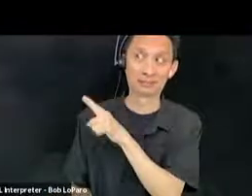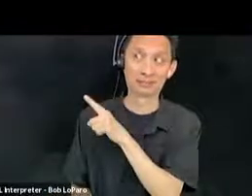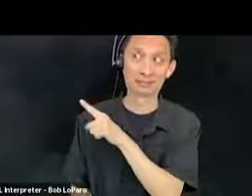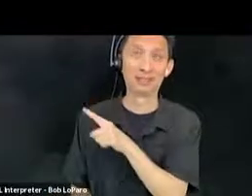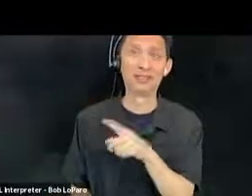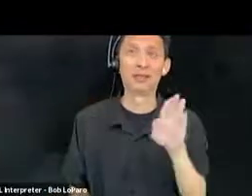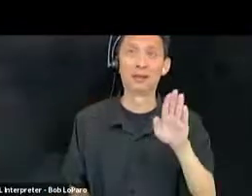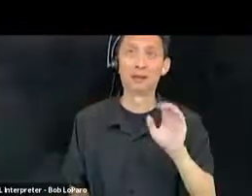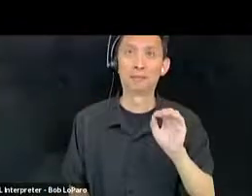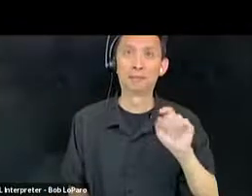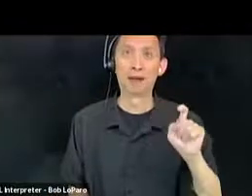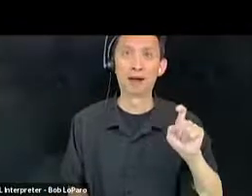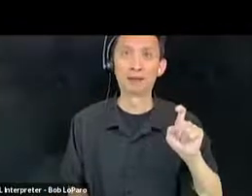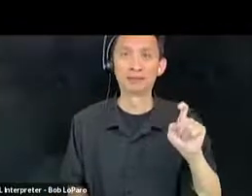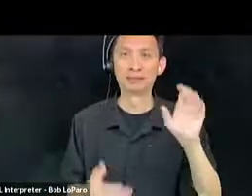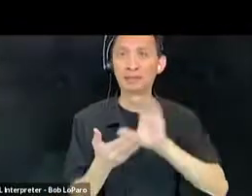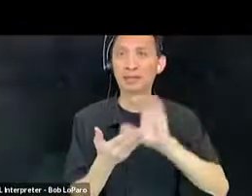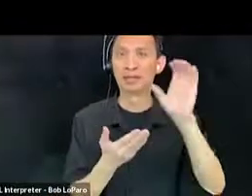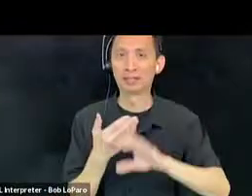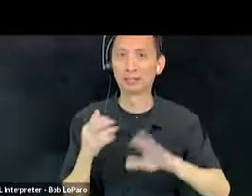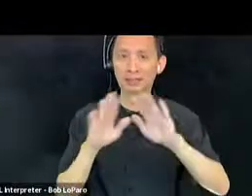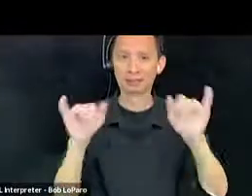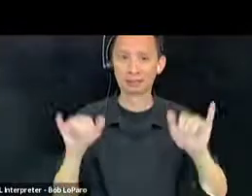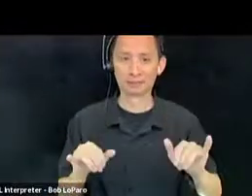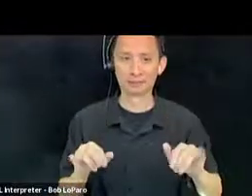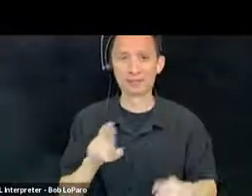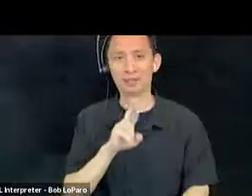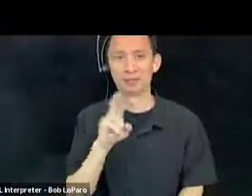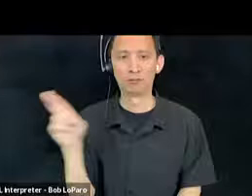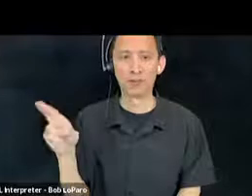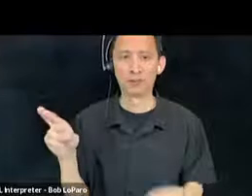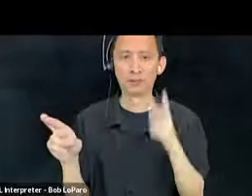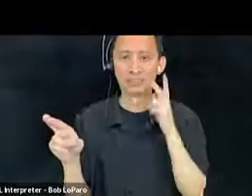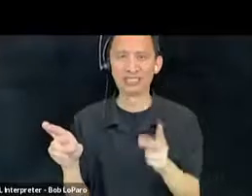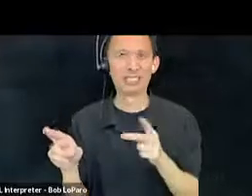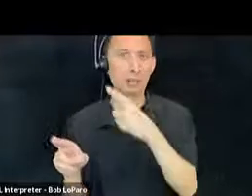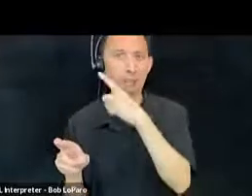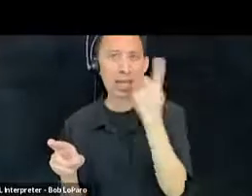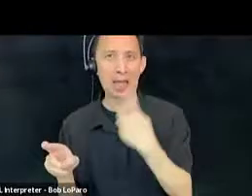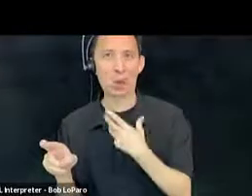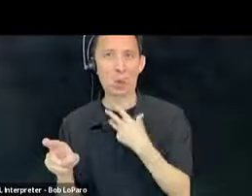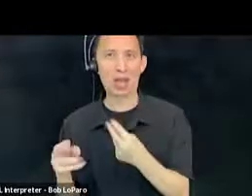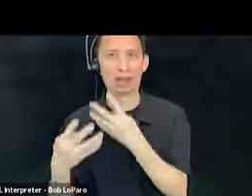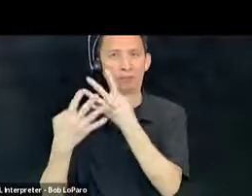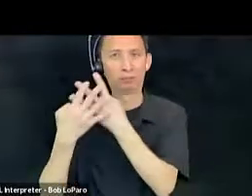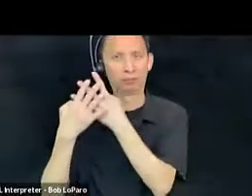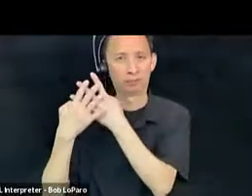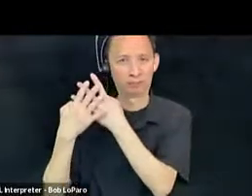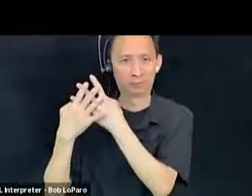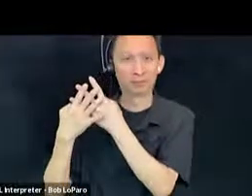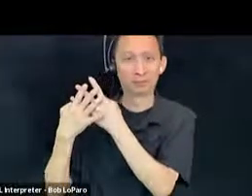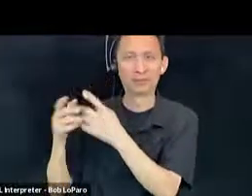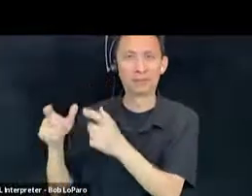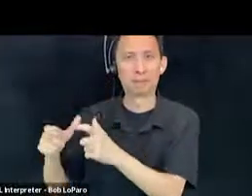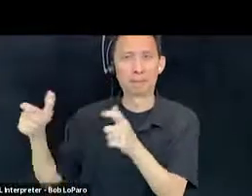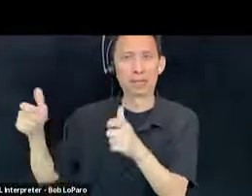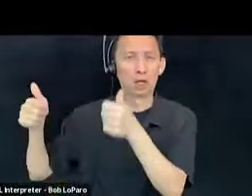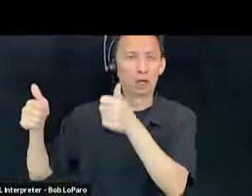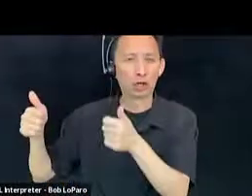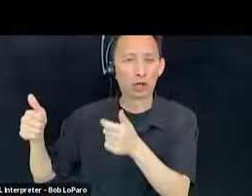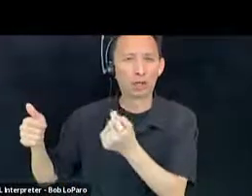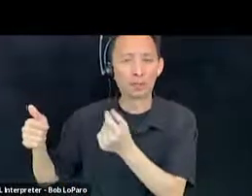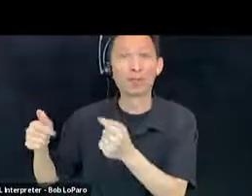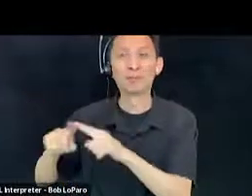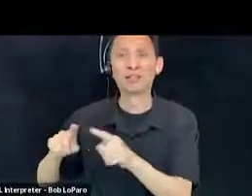If you look on the right, that would be the finished box. It's got a little bit of a different visual feel to it. It looks like it's bigger than the rest of them,